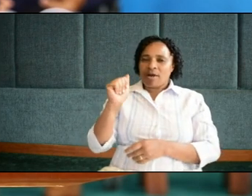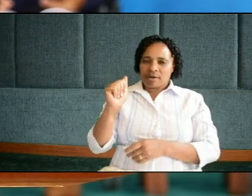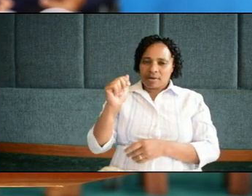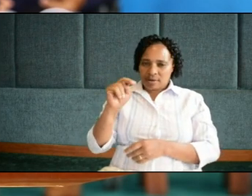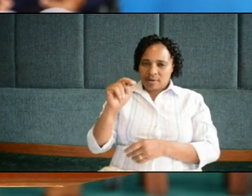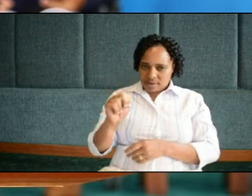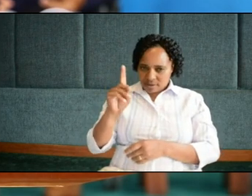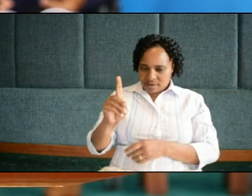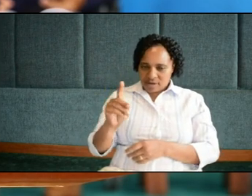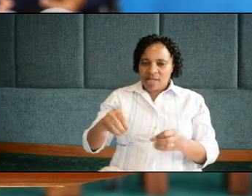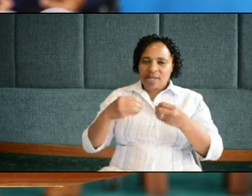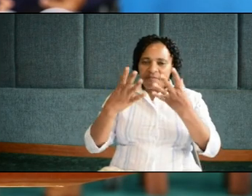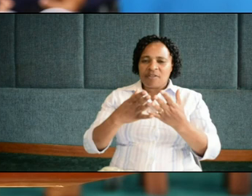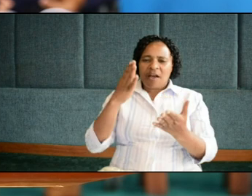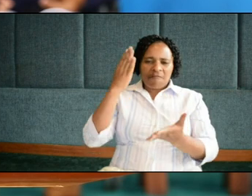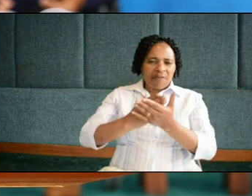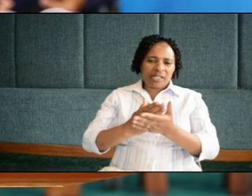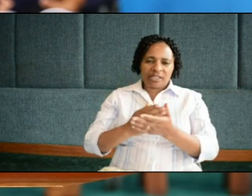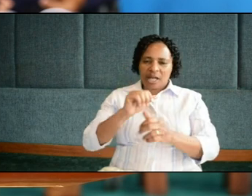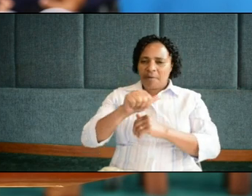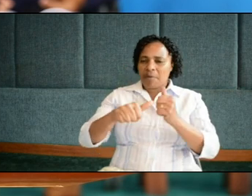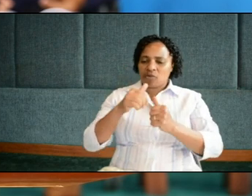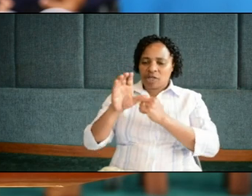2 fun facts about Poland.